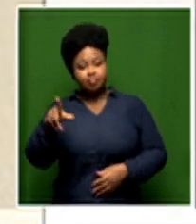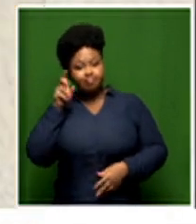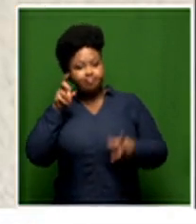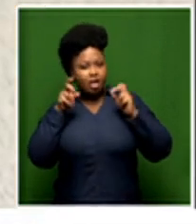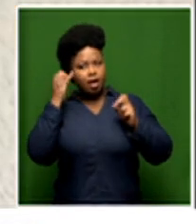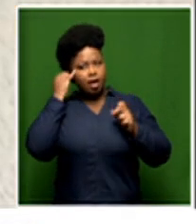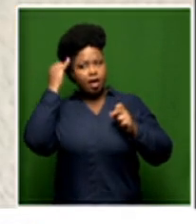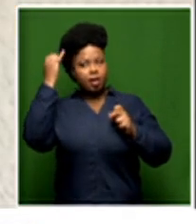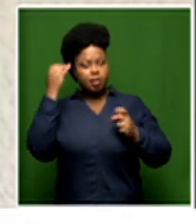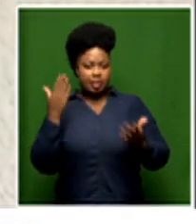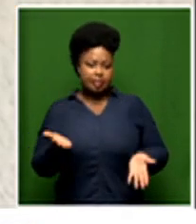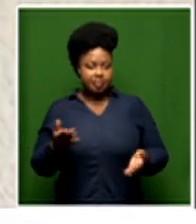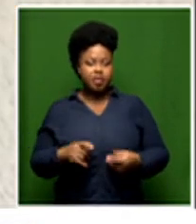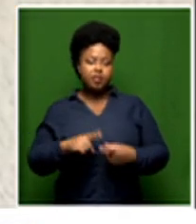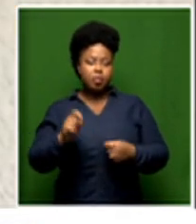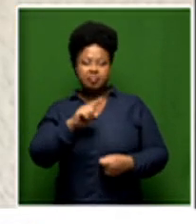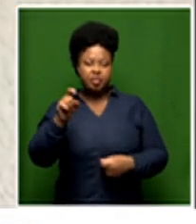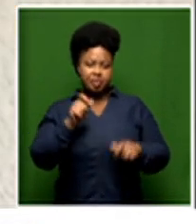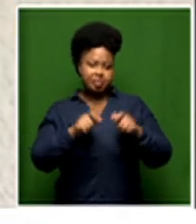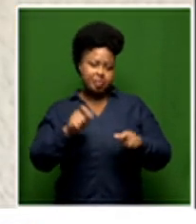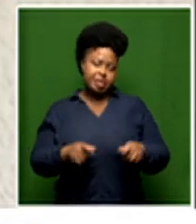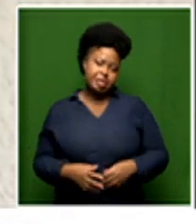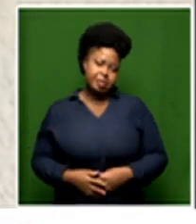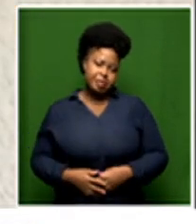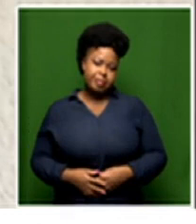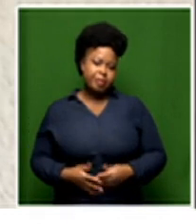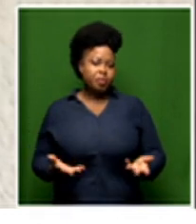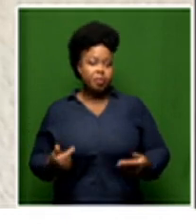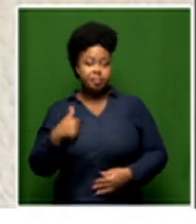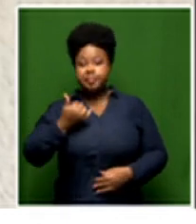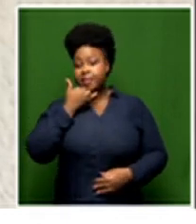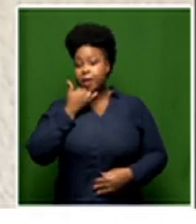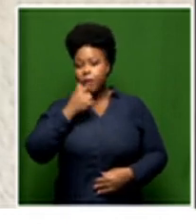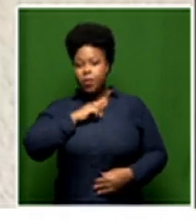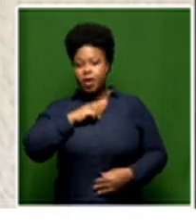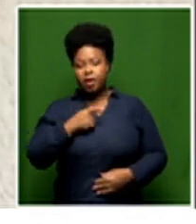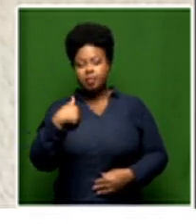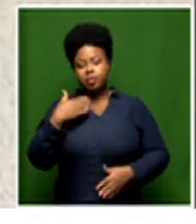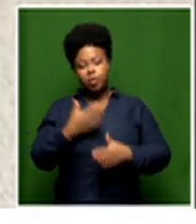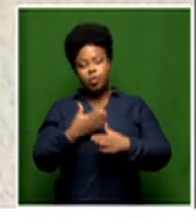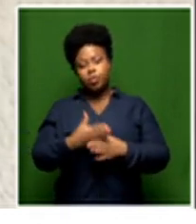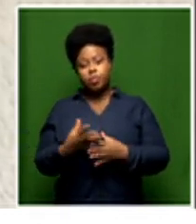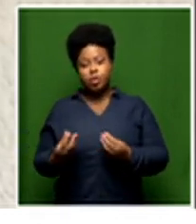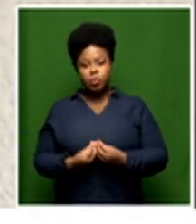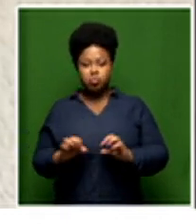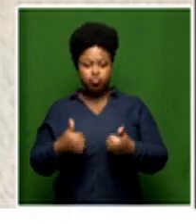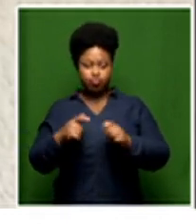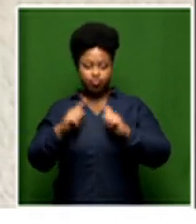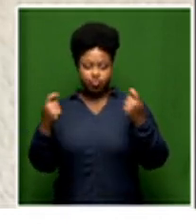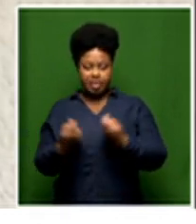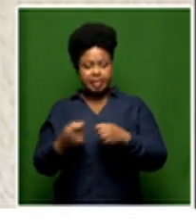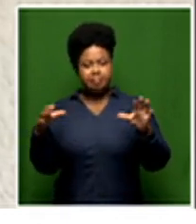my ideas from them, And I'm also happy because I work with a very great